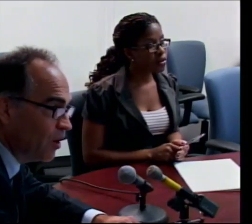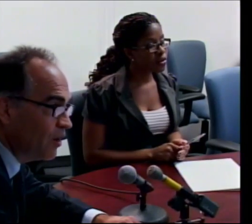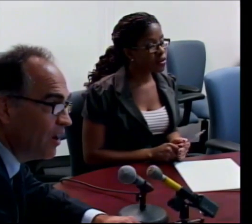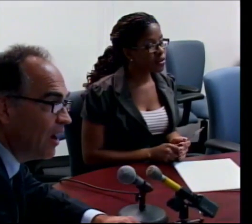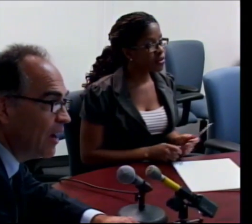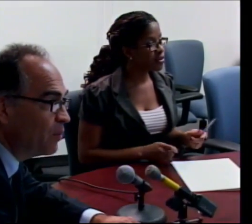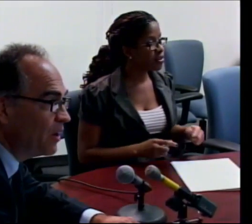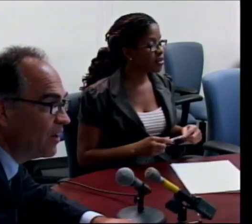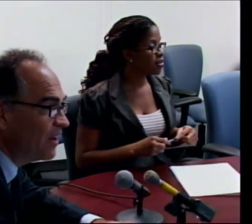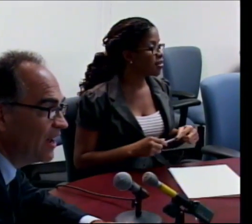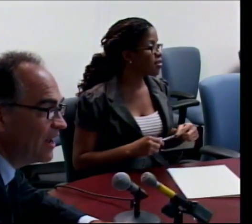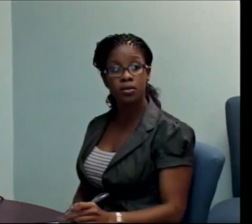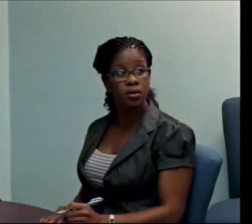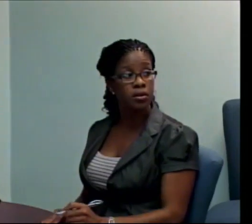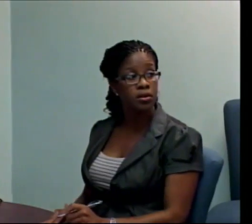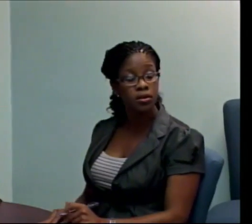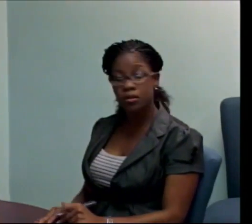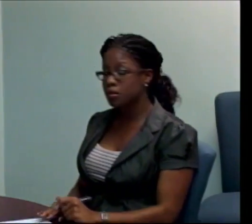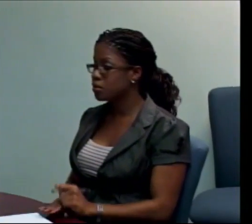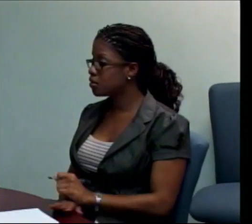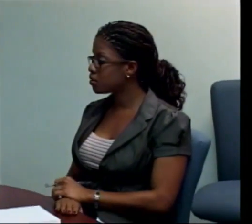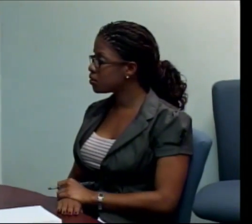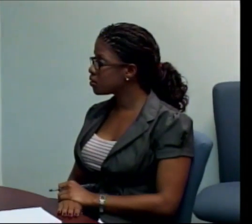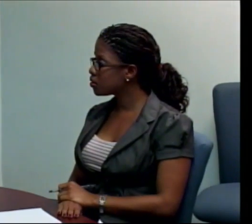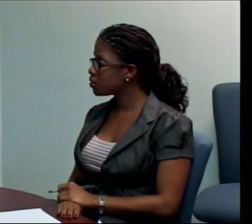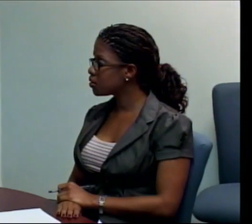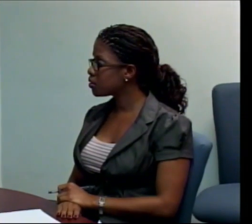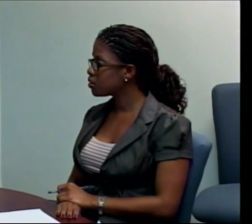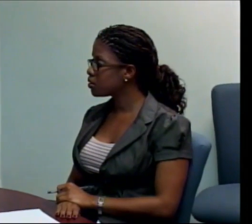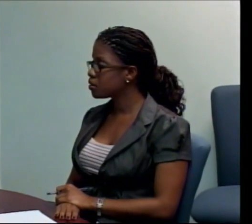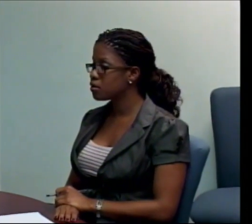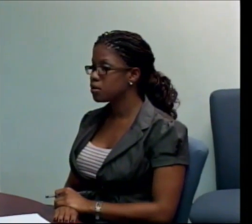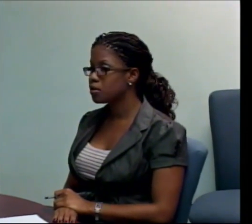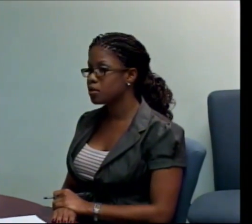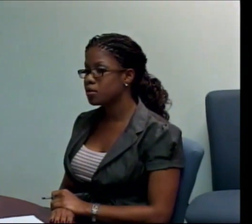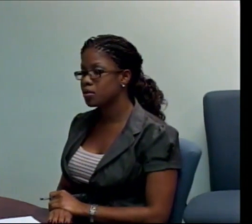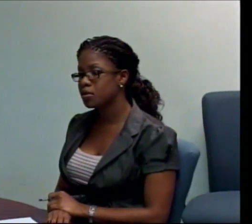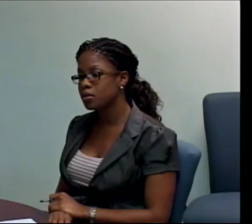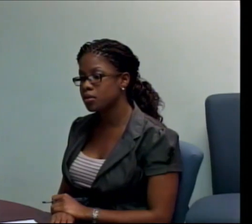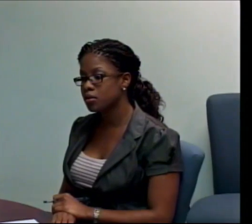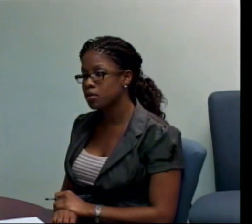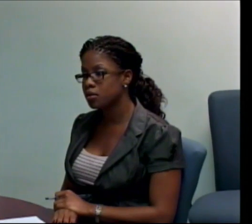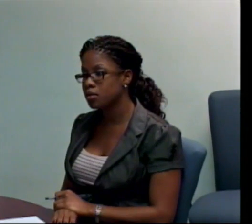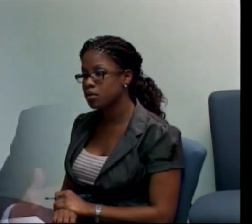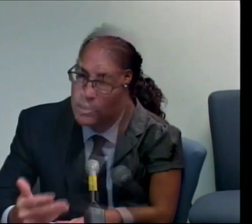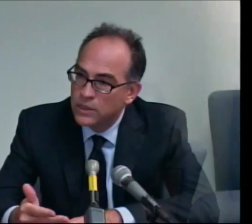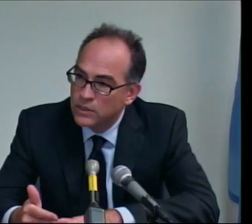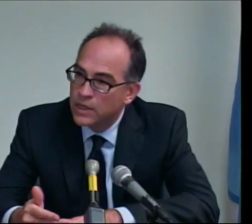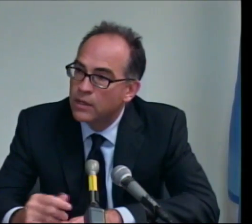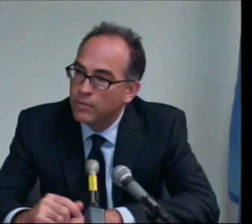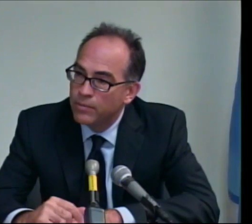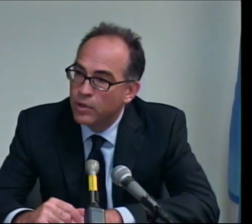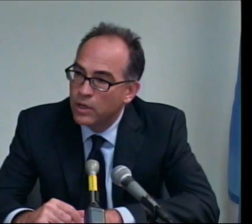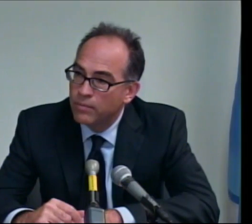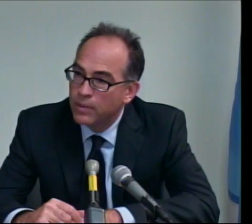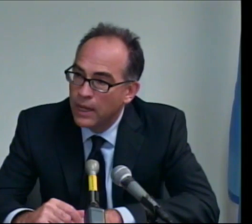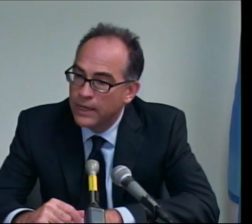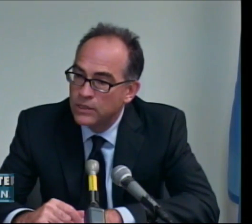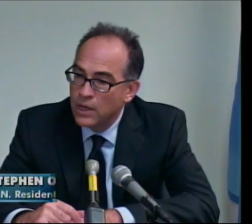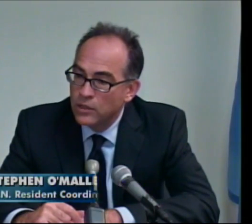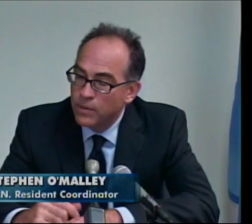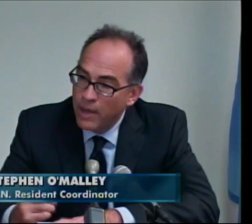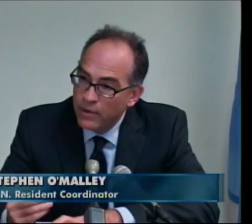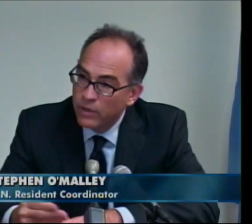Michel McDonough. He made the comments at a press conference at UN House. What are the policies that can be put in